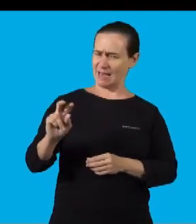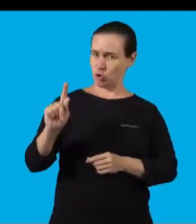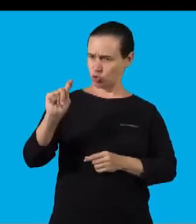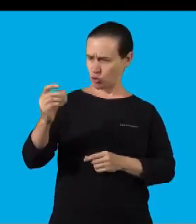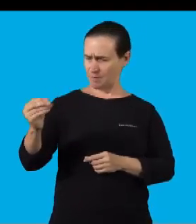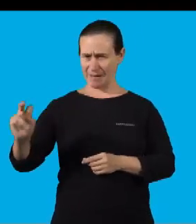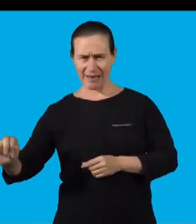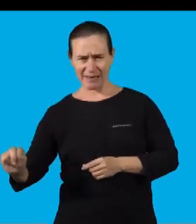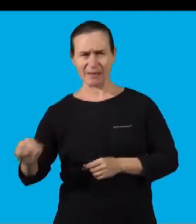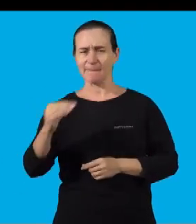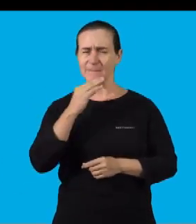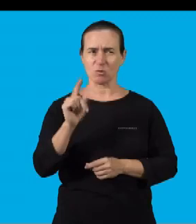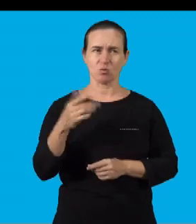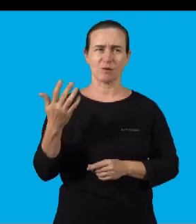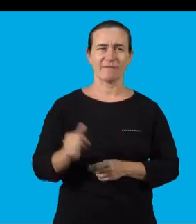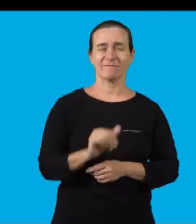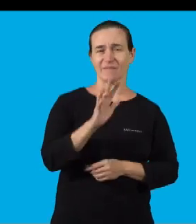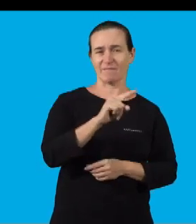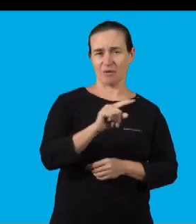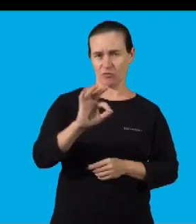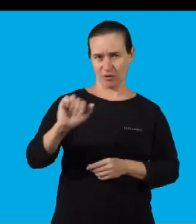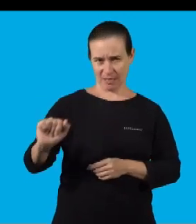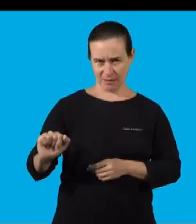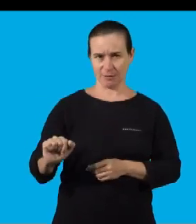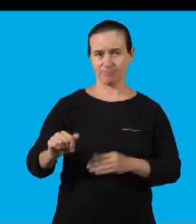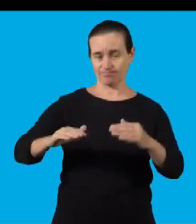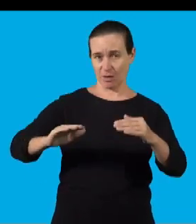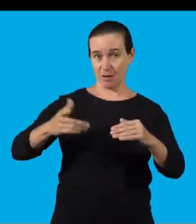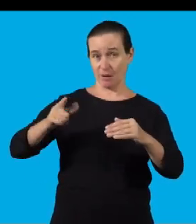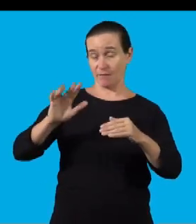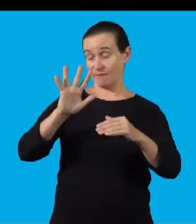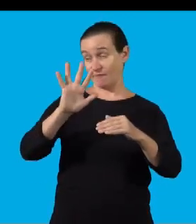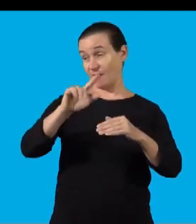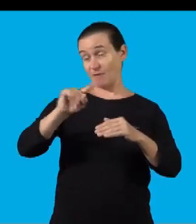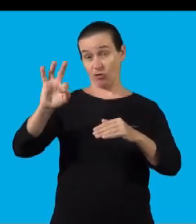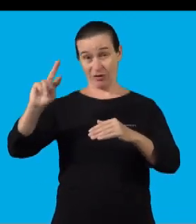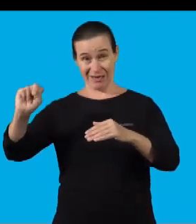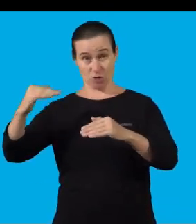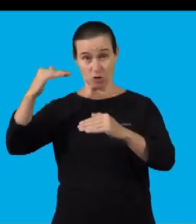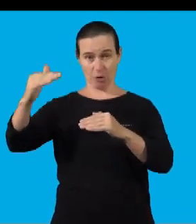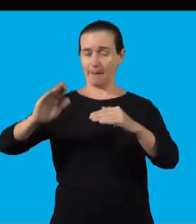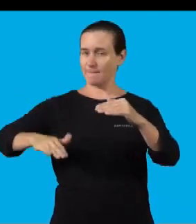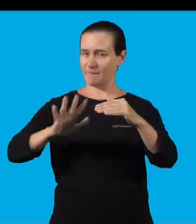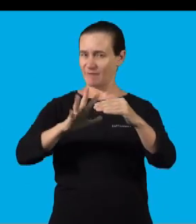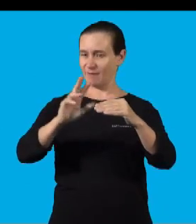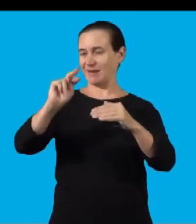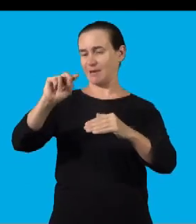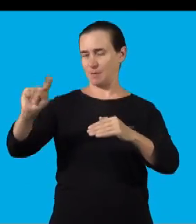we found that it is 5 minus 3n as the numerator and 5 exponent n minus 1 as